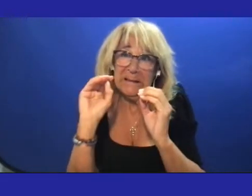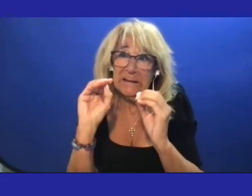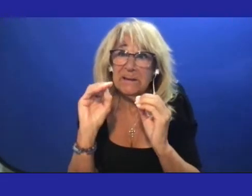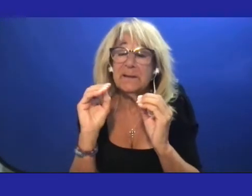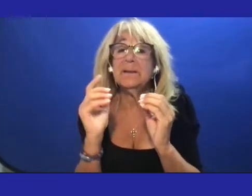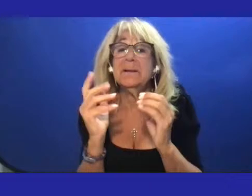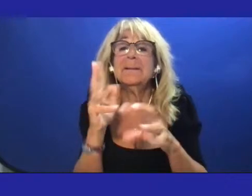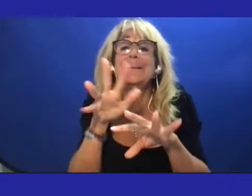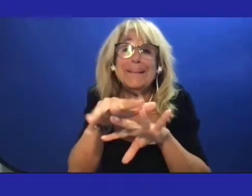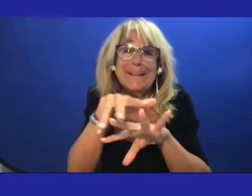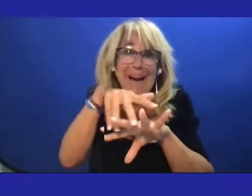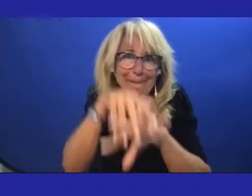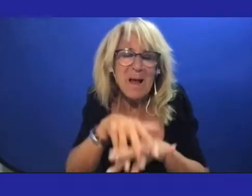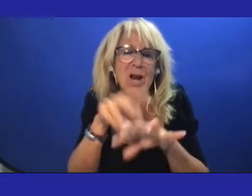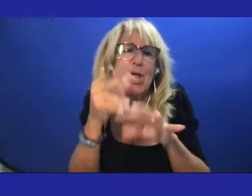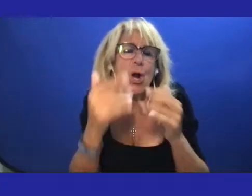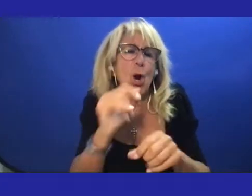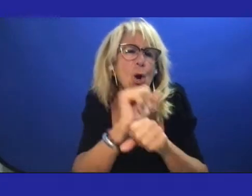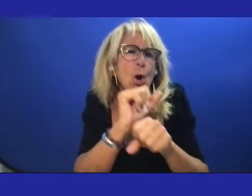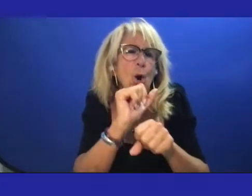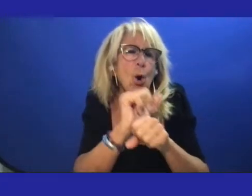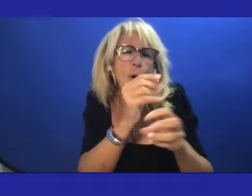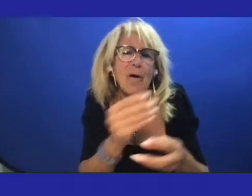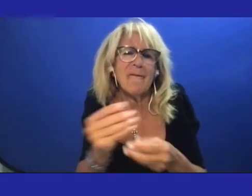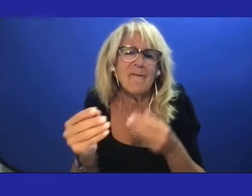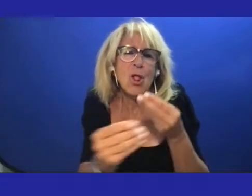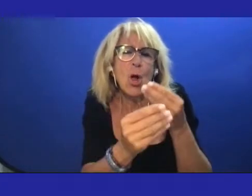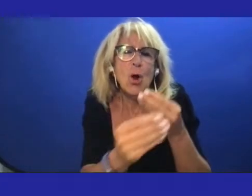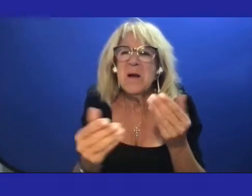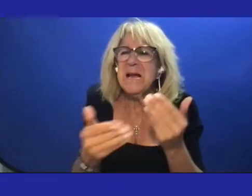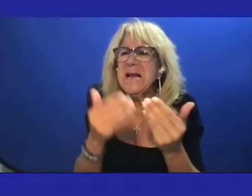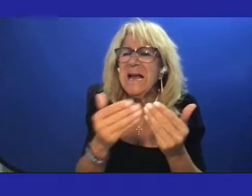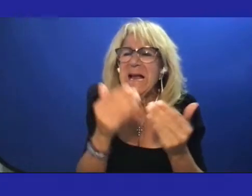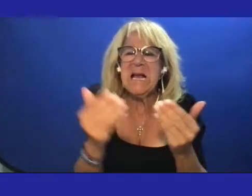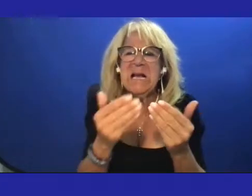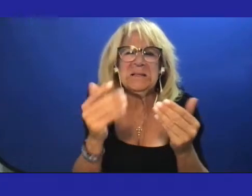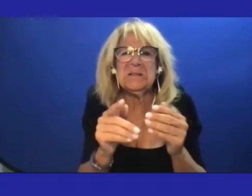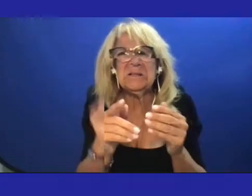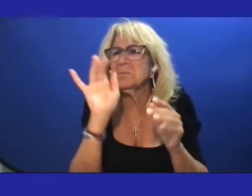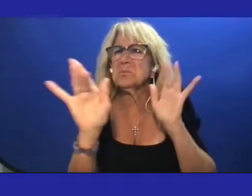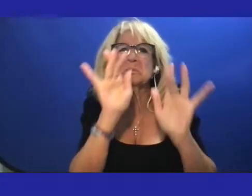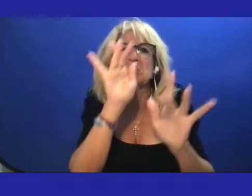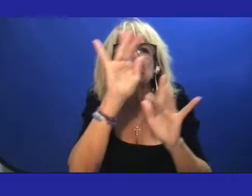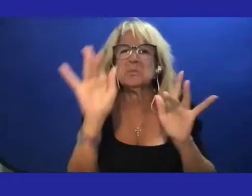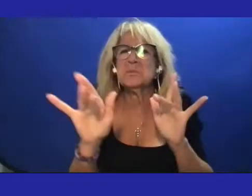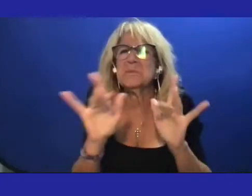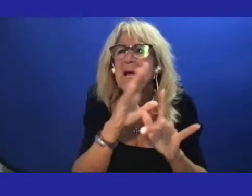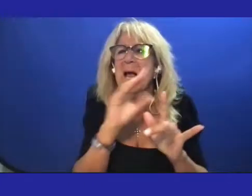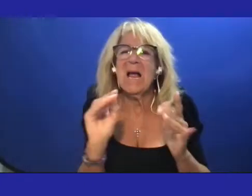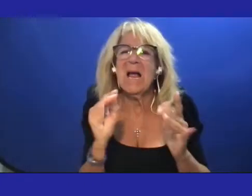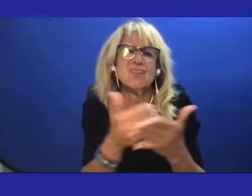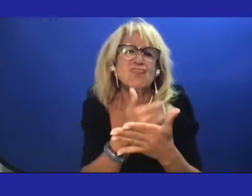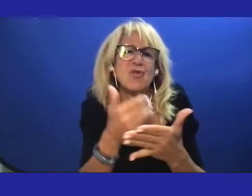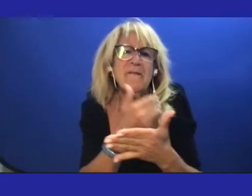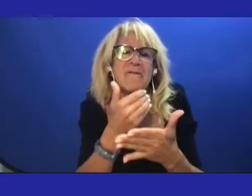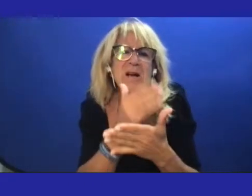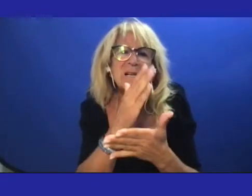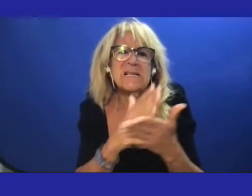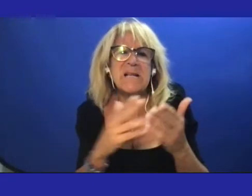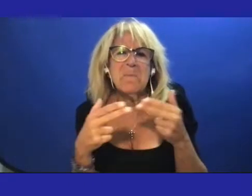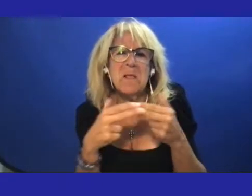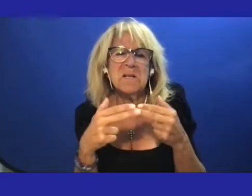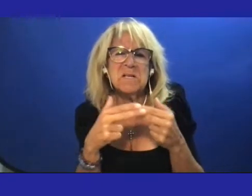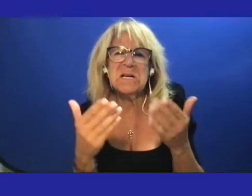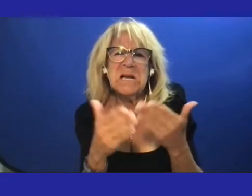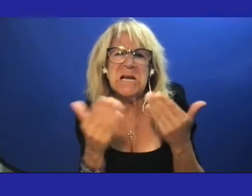workflow process, so it's easy for you to gain access to. And we've refreshed some of the slides as well, so that they're easy to read, easy